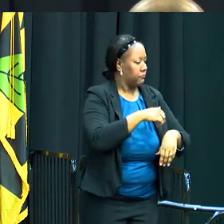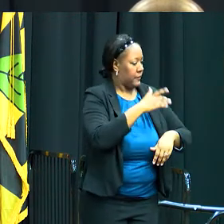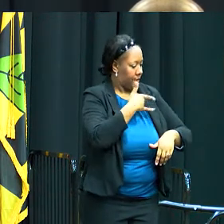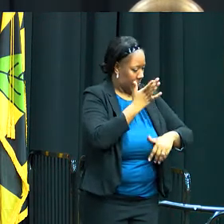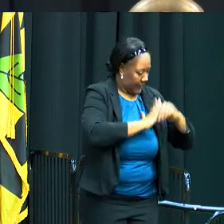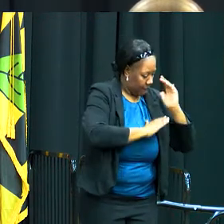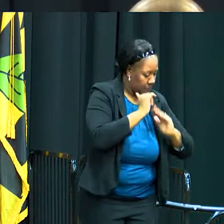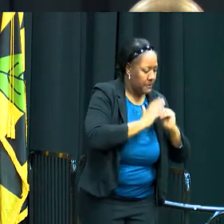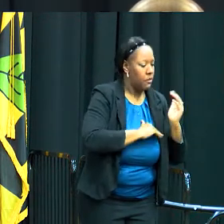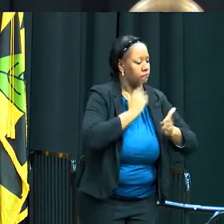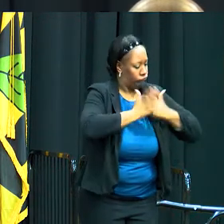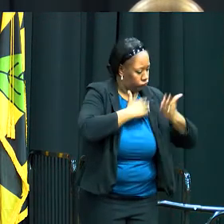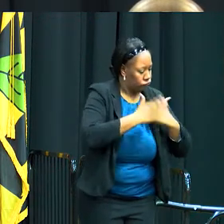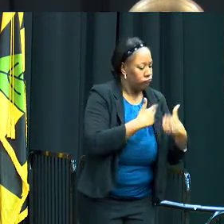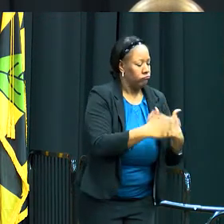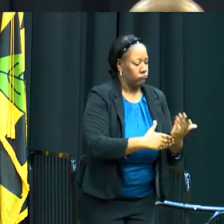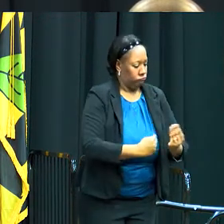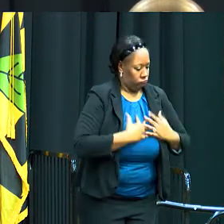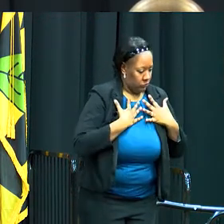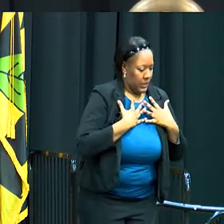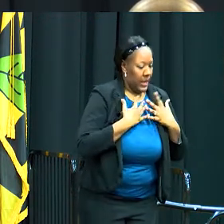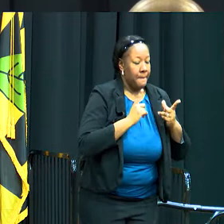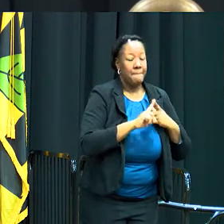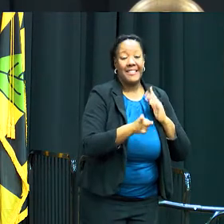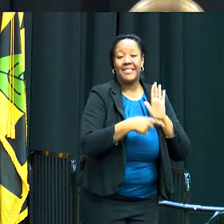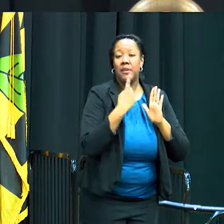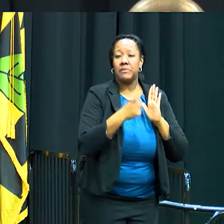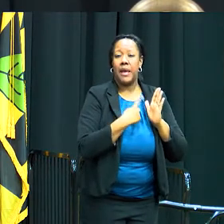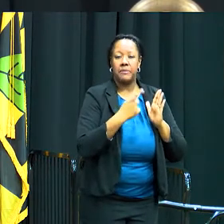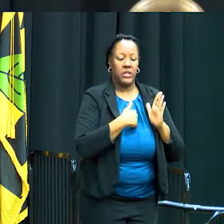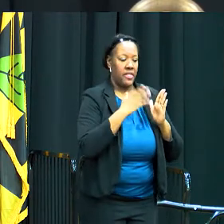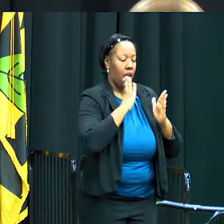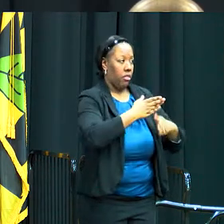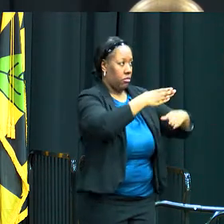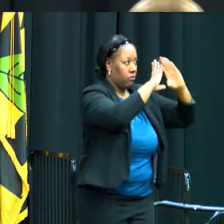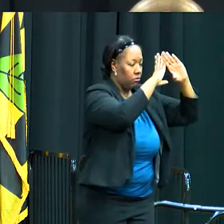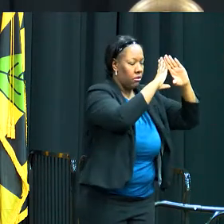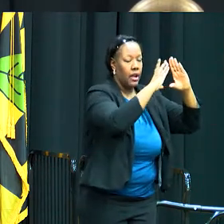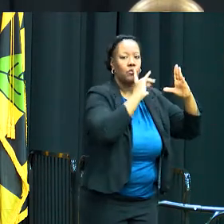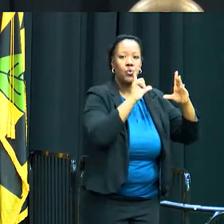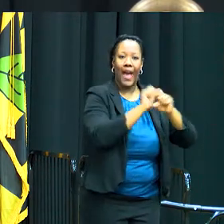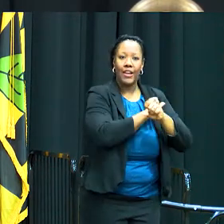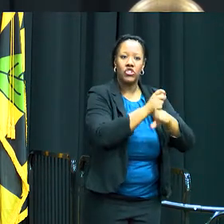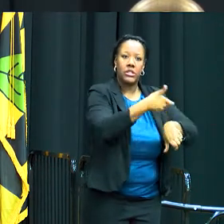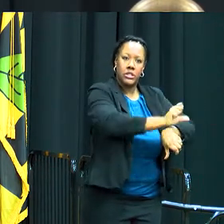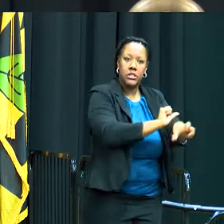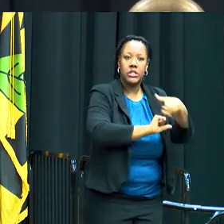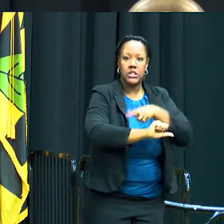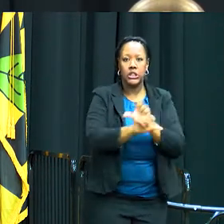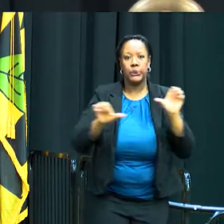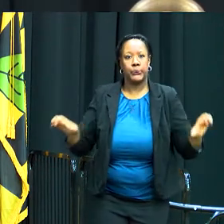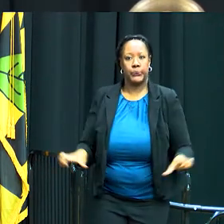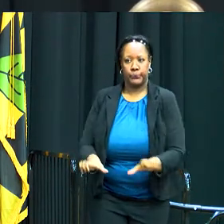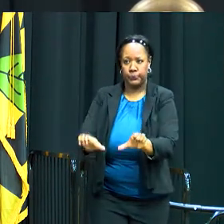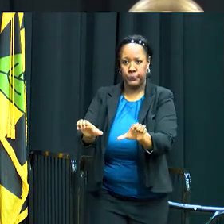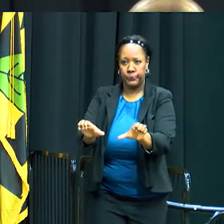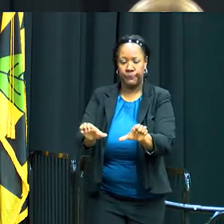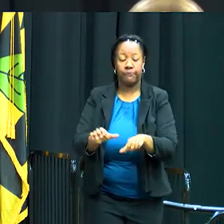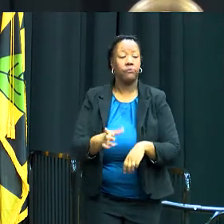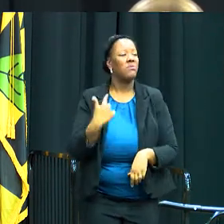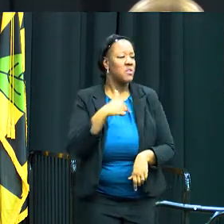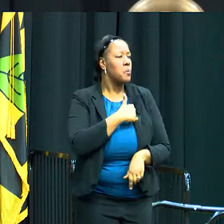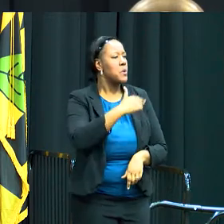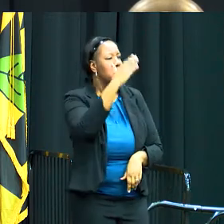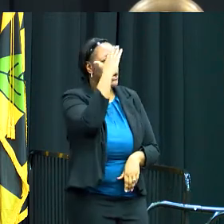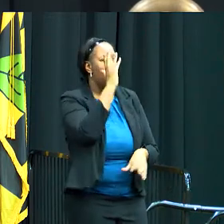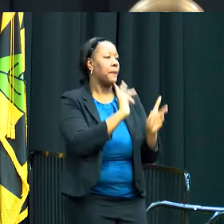nothing else, they also can prevent us from doing the actual work that is necessary. We all know those